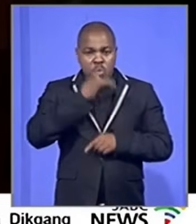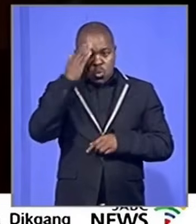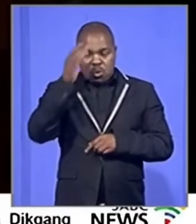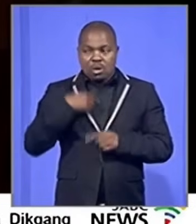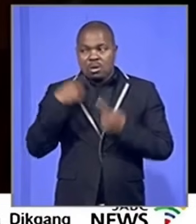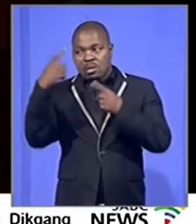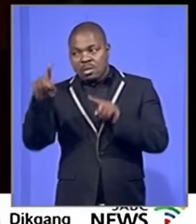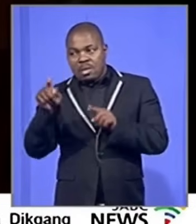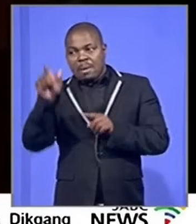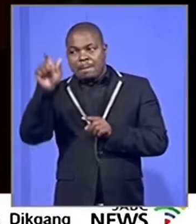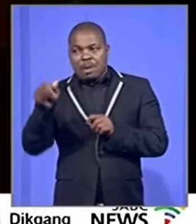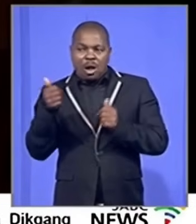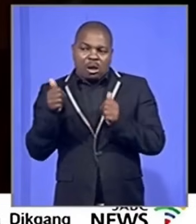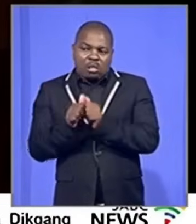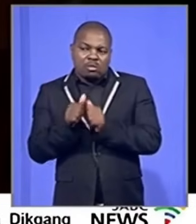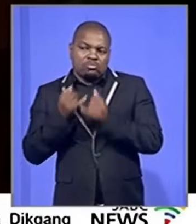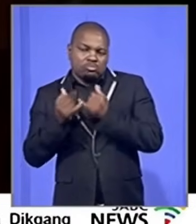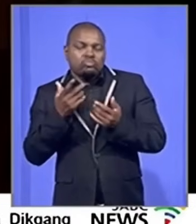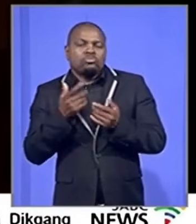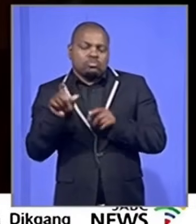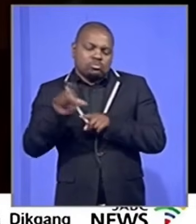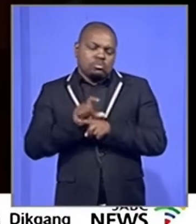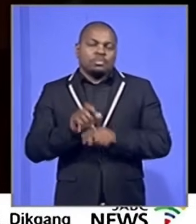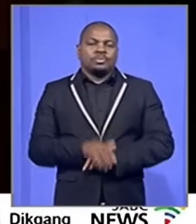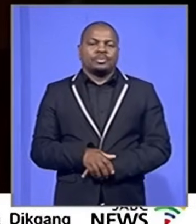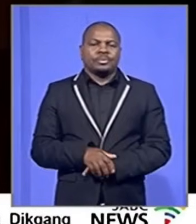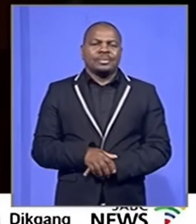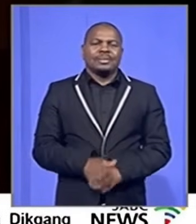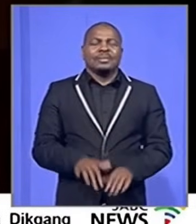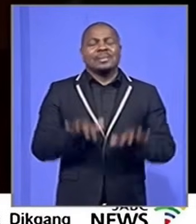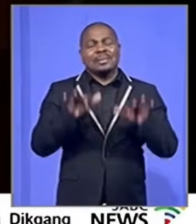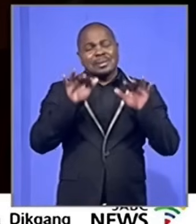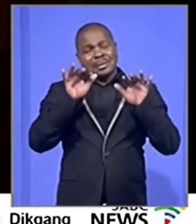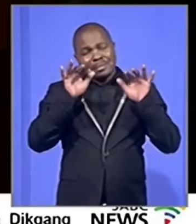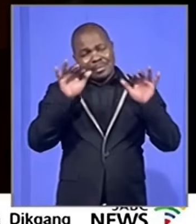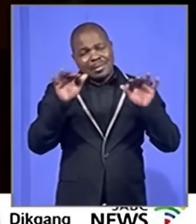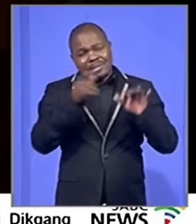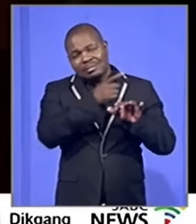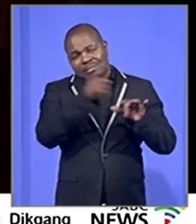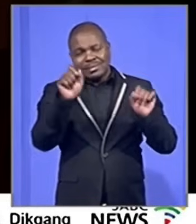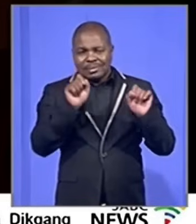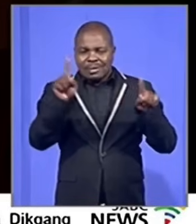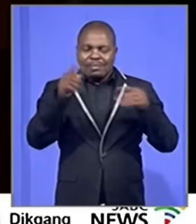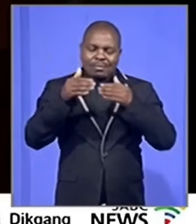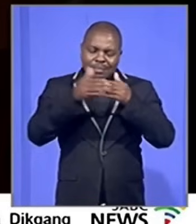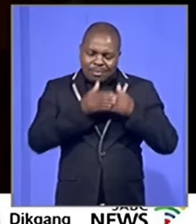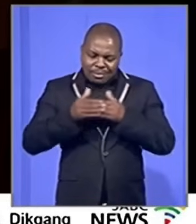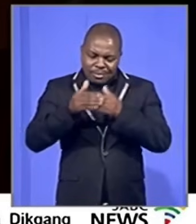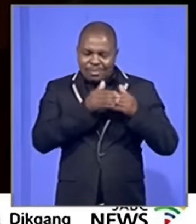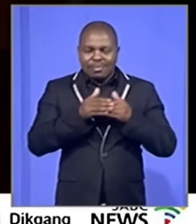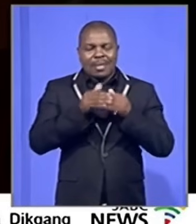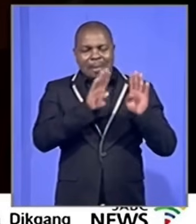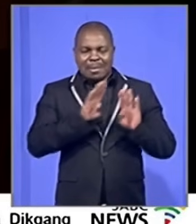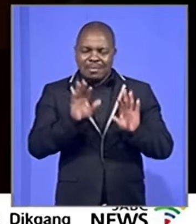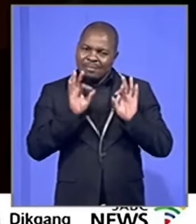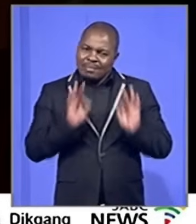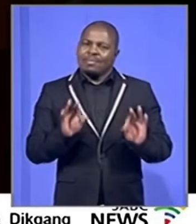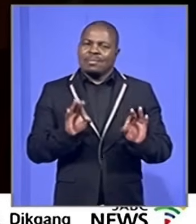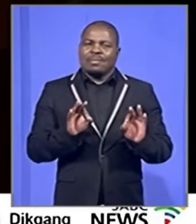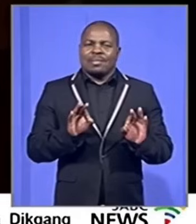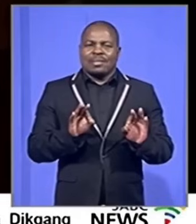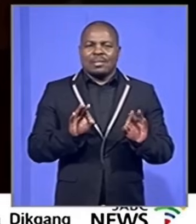na mapai e batho ba ka itshireletša gomme ba e tshwara gabotse kgatlhanong le gore